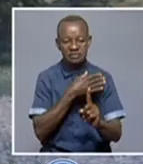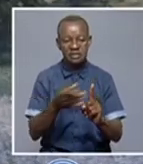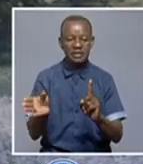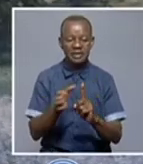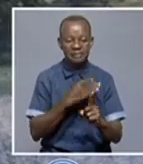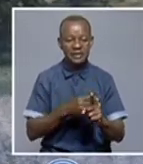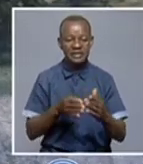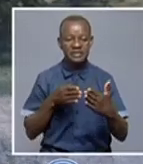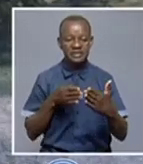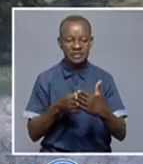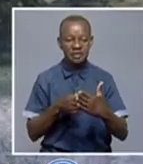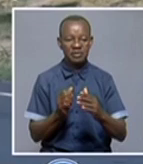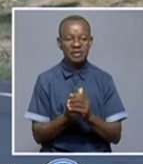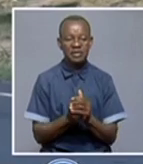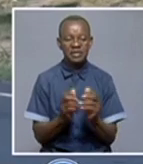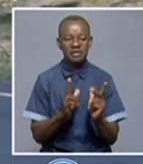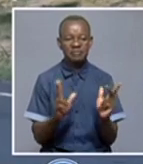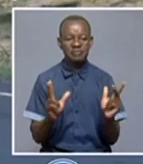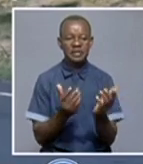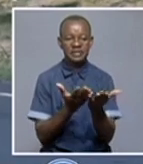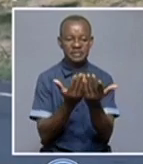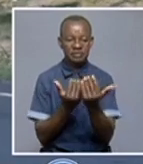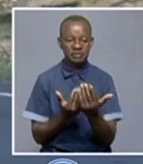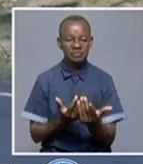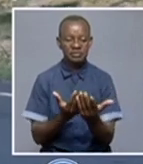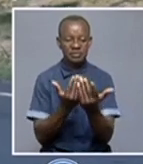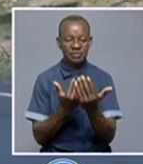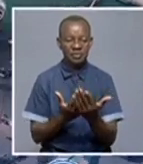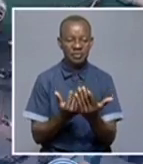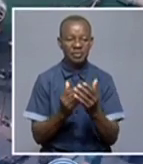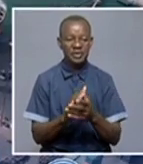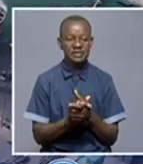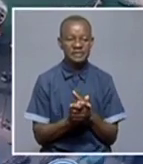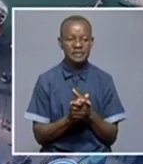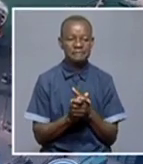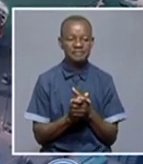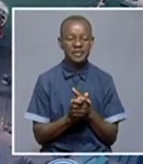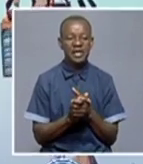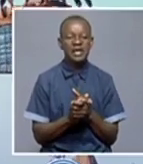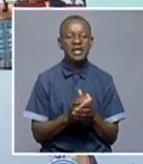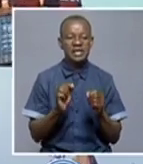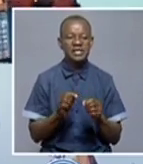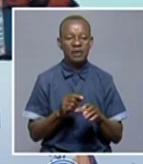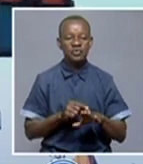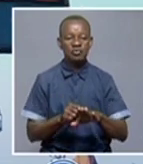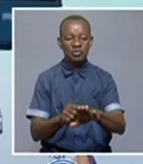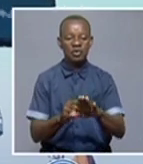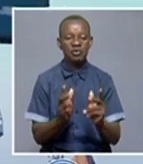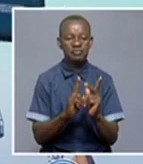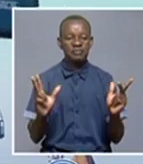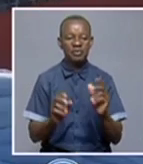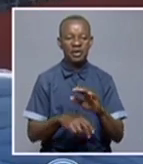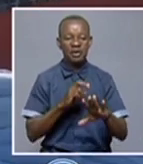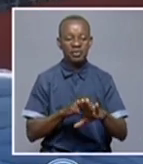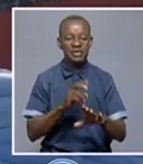allow the electorate to really reflect and perhaps get a clearer picture of who they want to vote for. Blanche, right now, as we're speaking